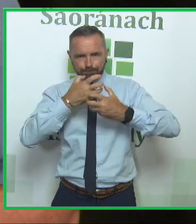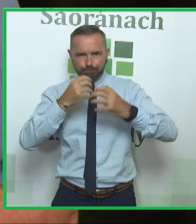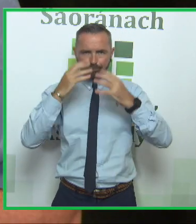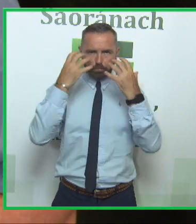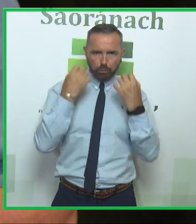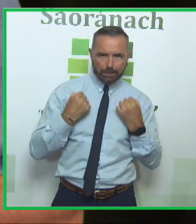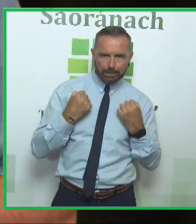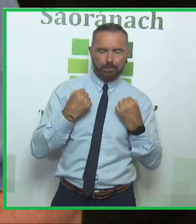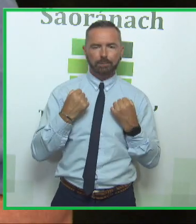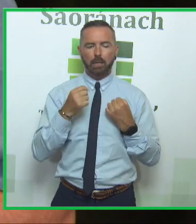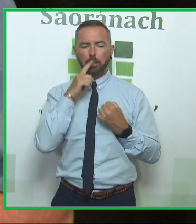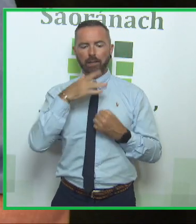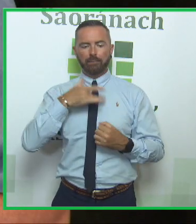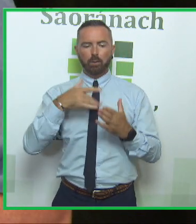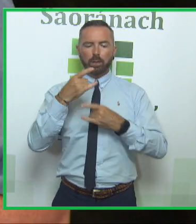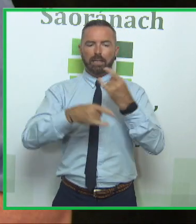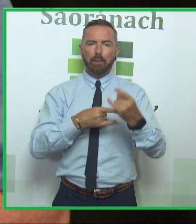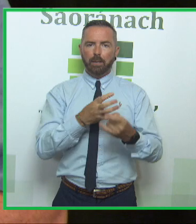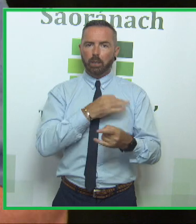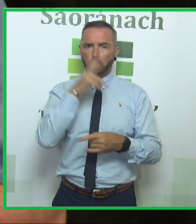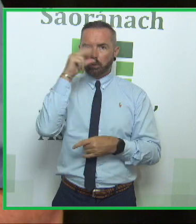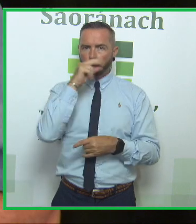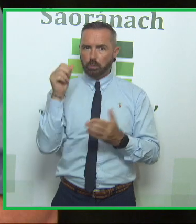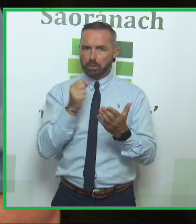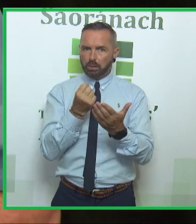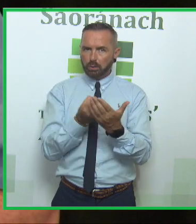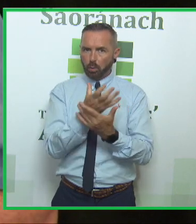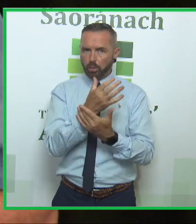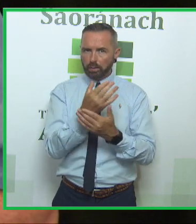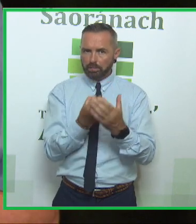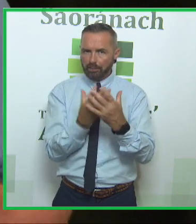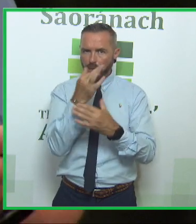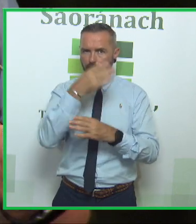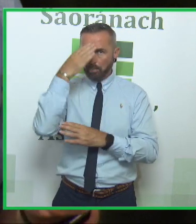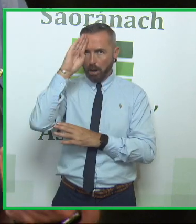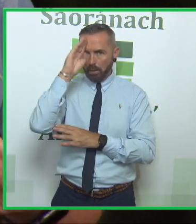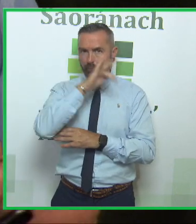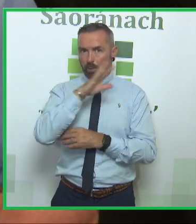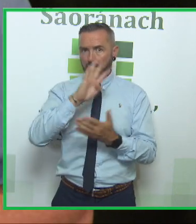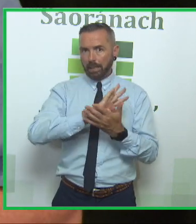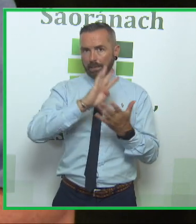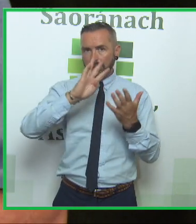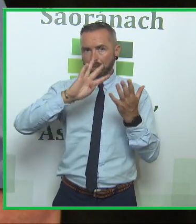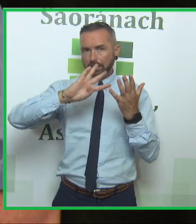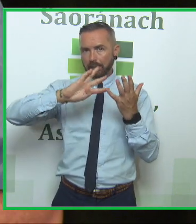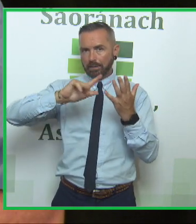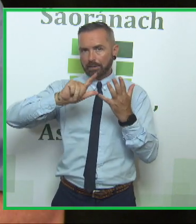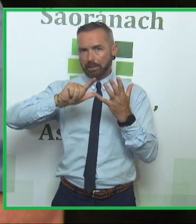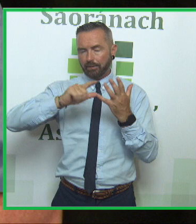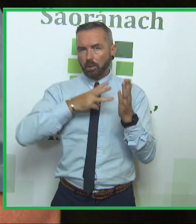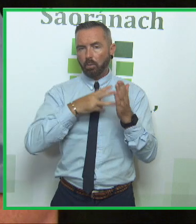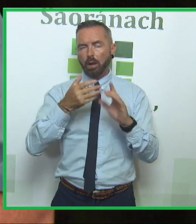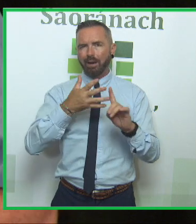what has happened, and the good news story, I think, that has emerged from Ireland here, is that since 1997, when